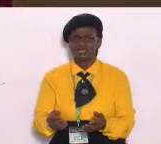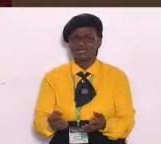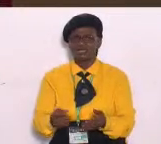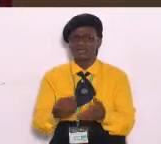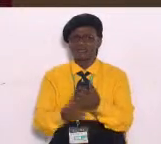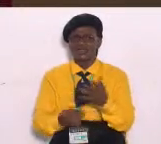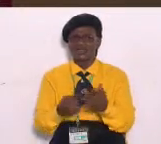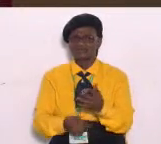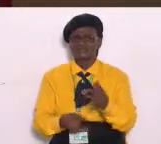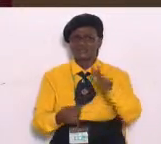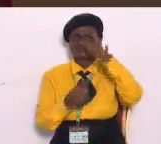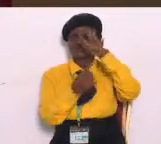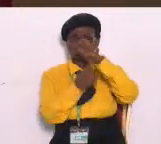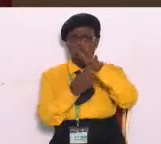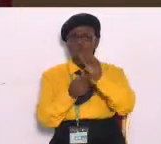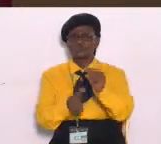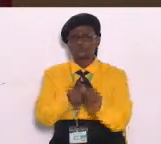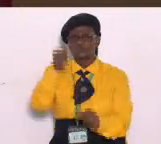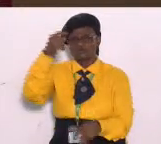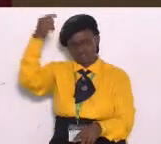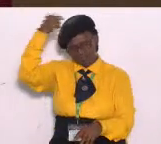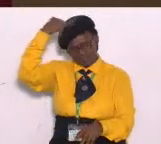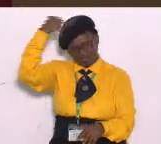topmost brains.